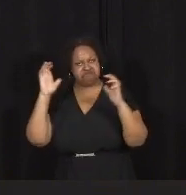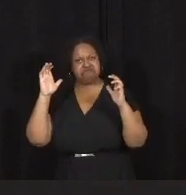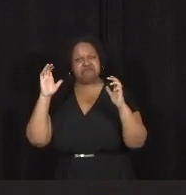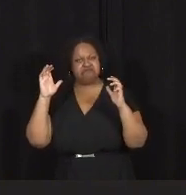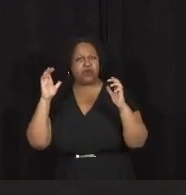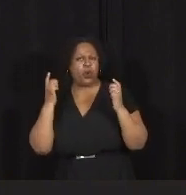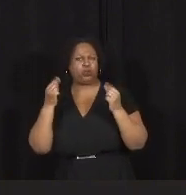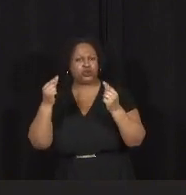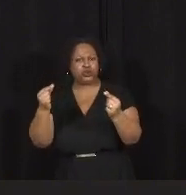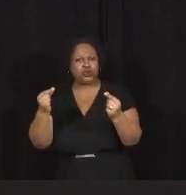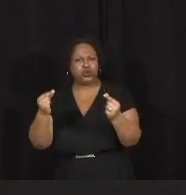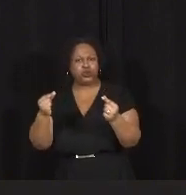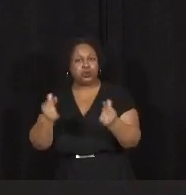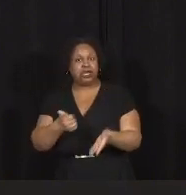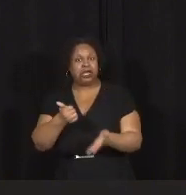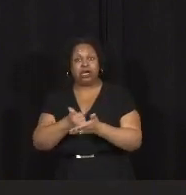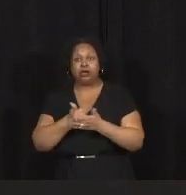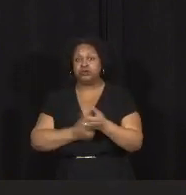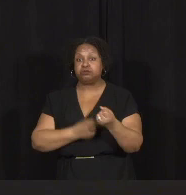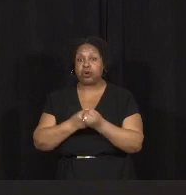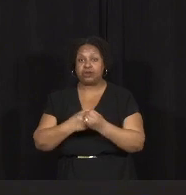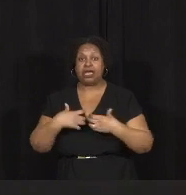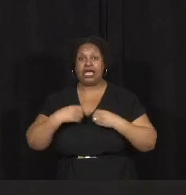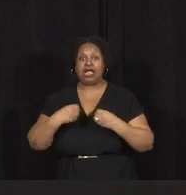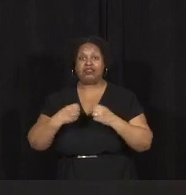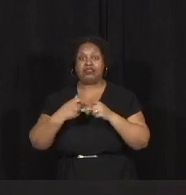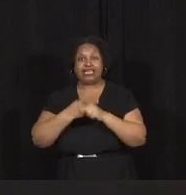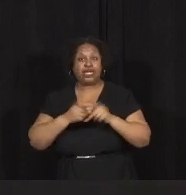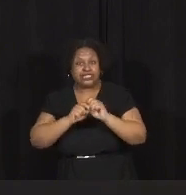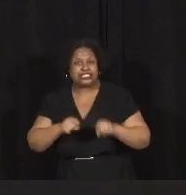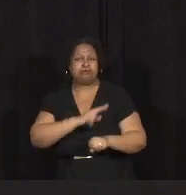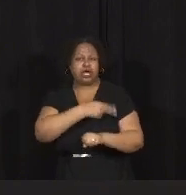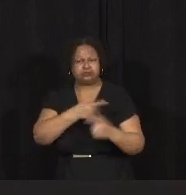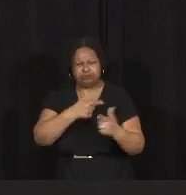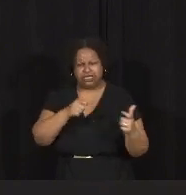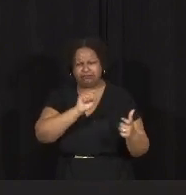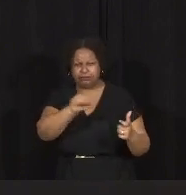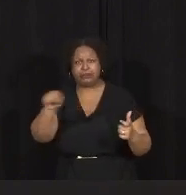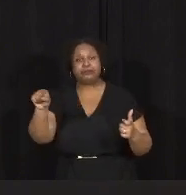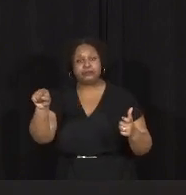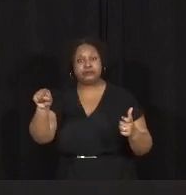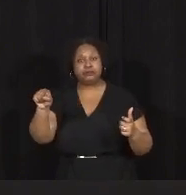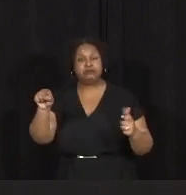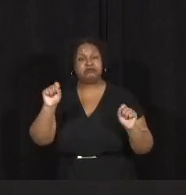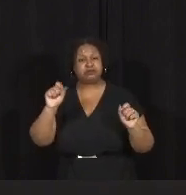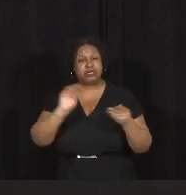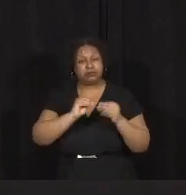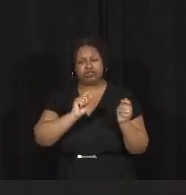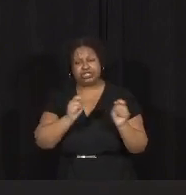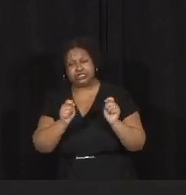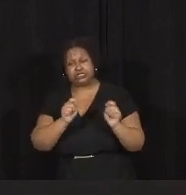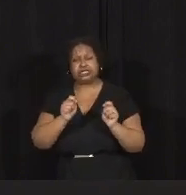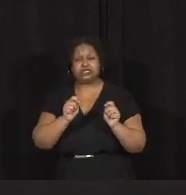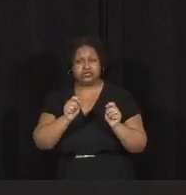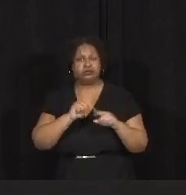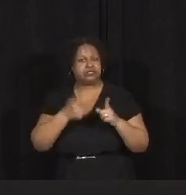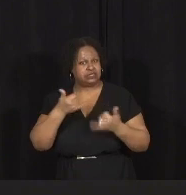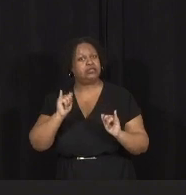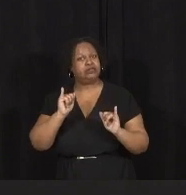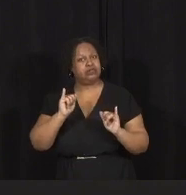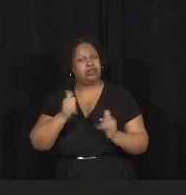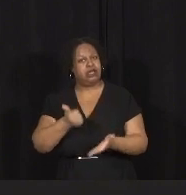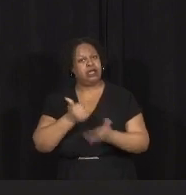Dr. Donnelly has described, that can move around quite a bit. It's still helpful for us as we think about what is the scale that we need to move